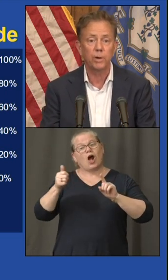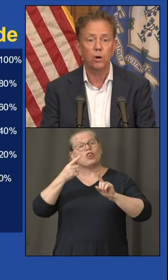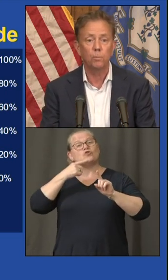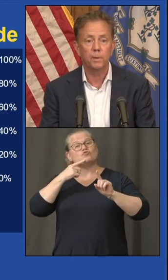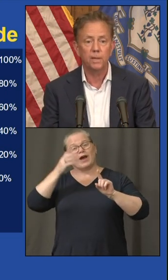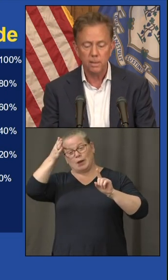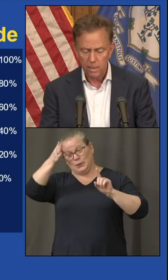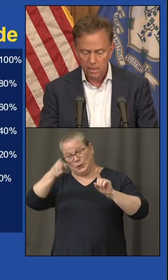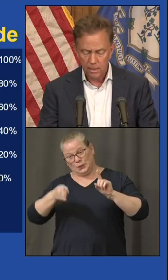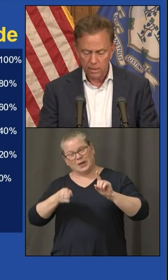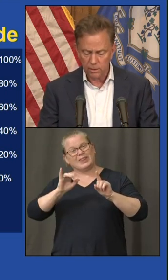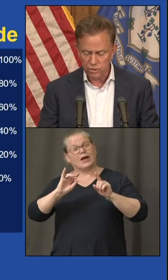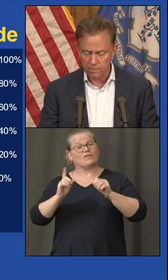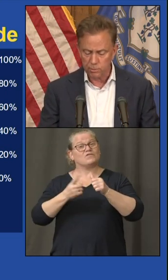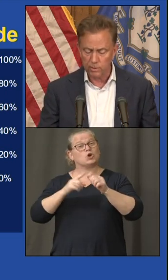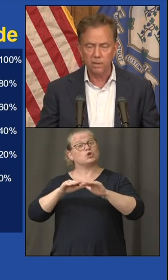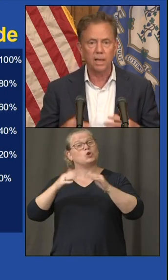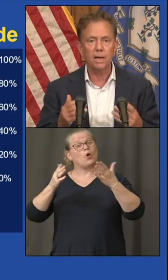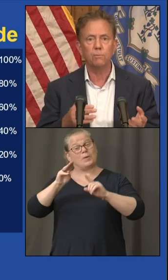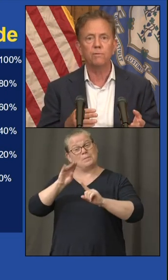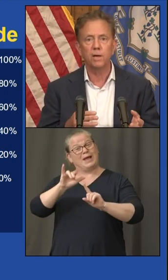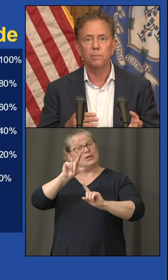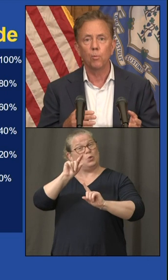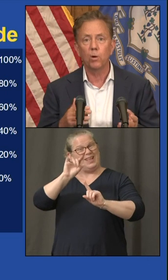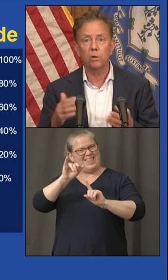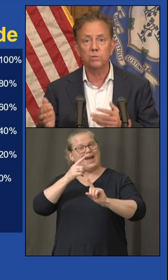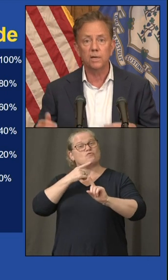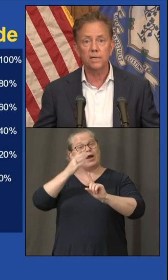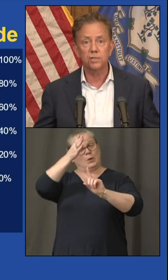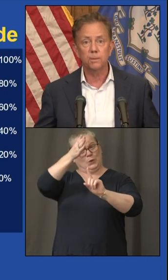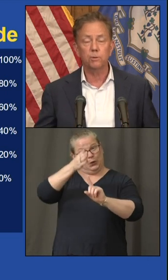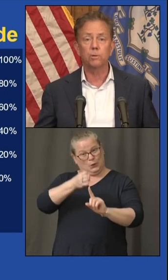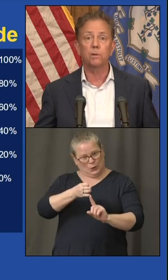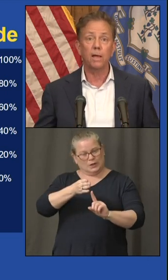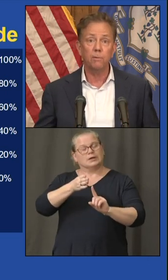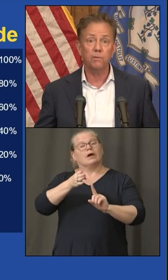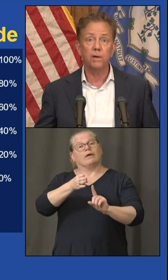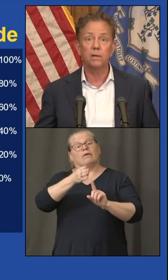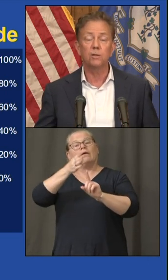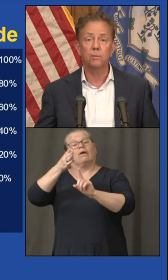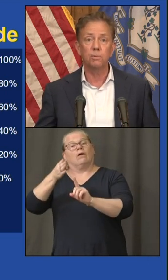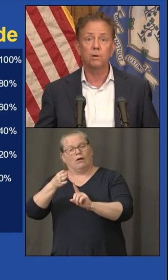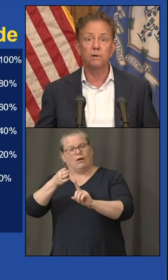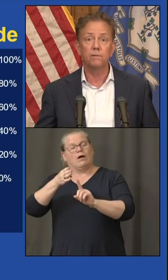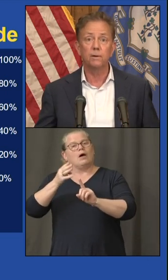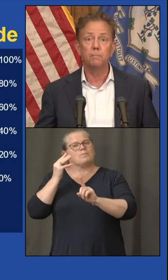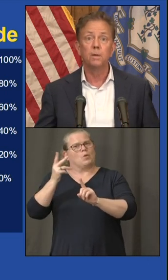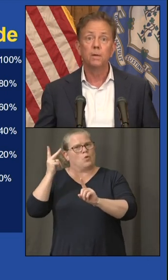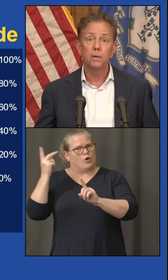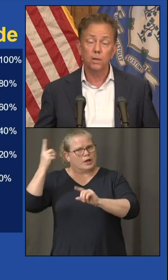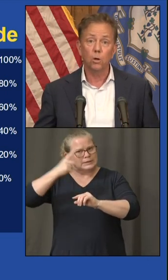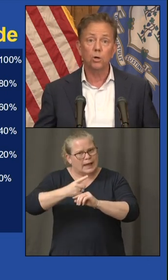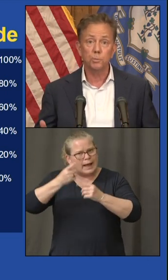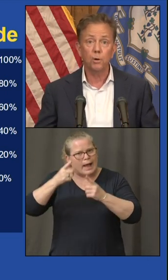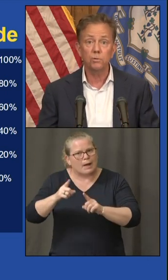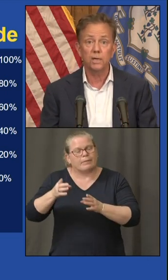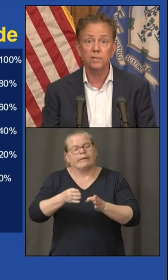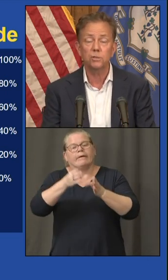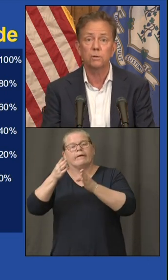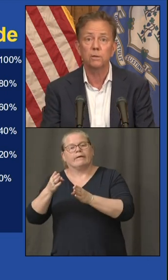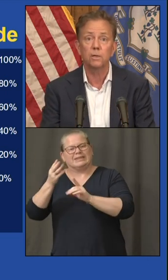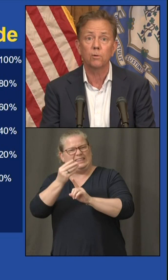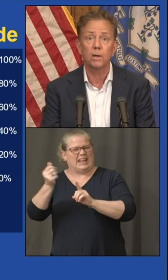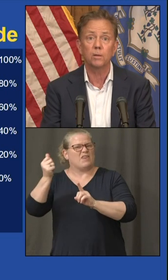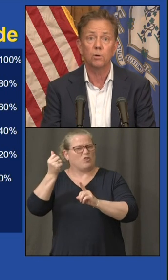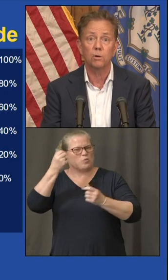of our reopening. You know, subsequent to that, we've had a Memorial Day. Subsequent to that, we've had a number of large